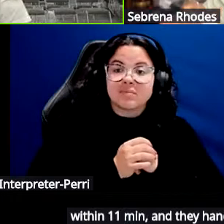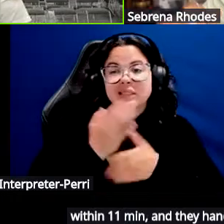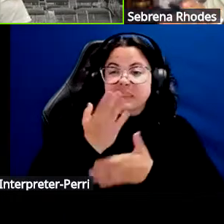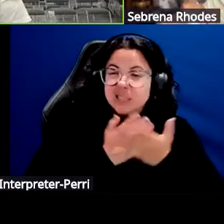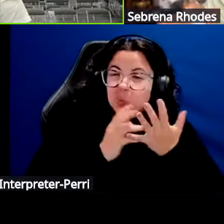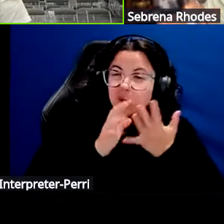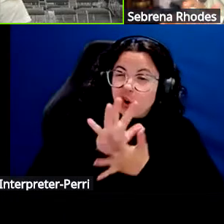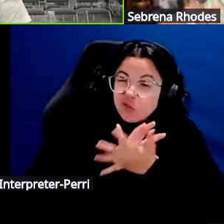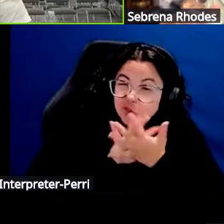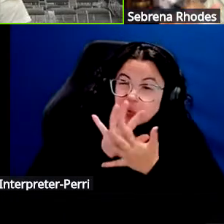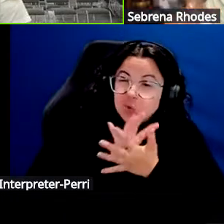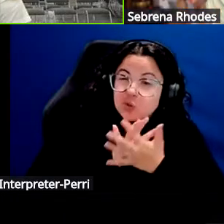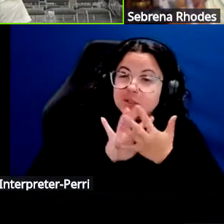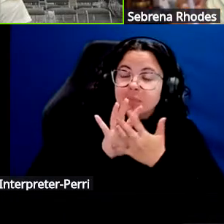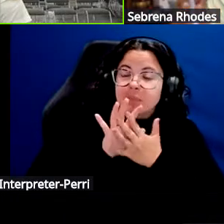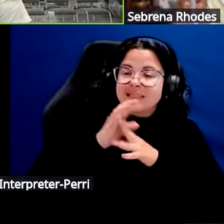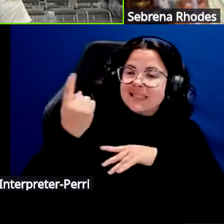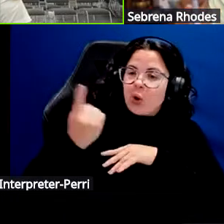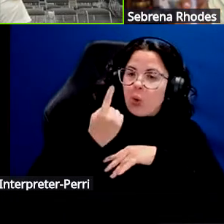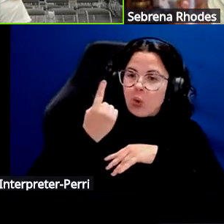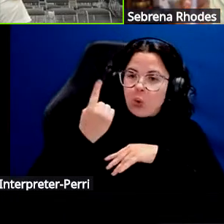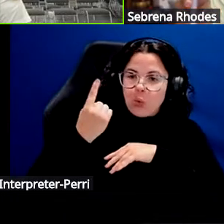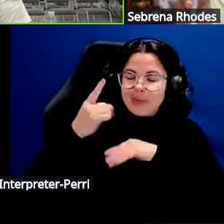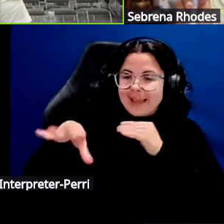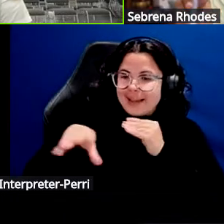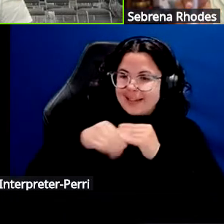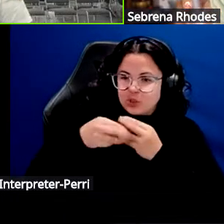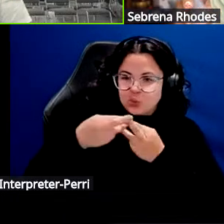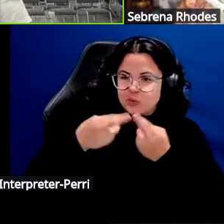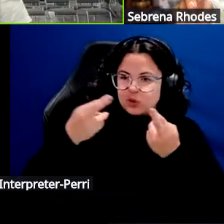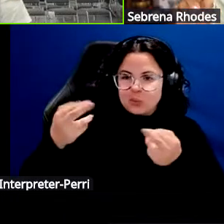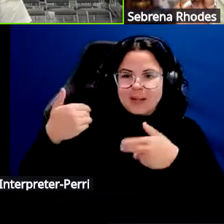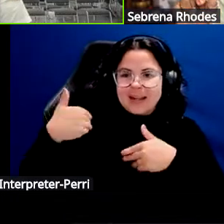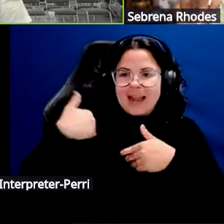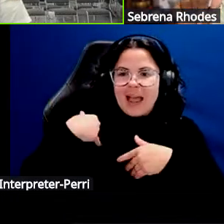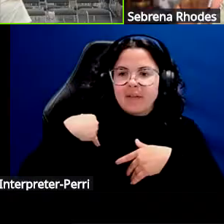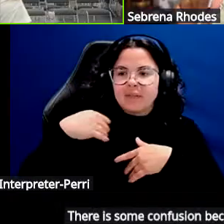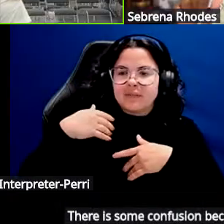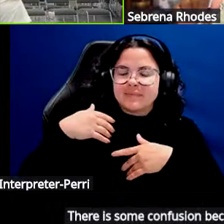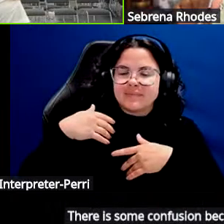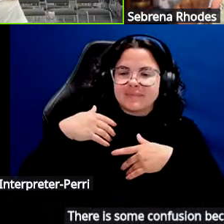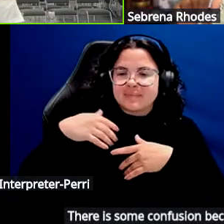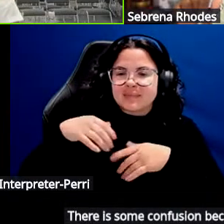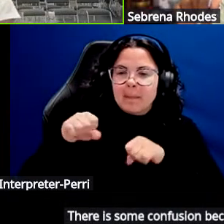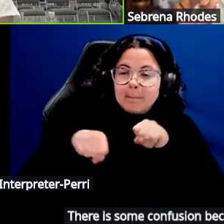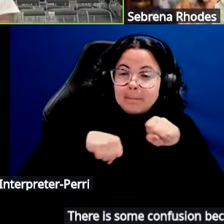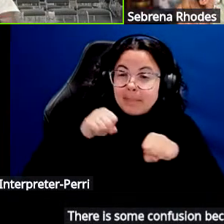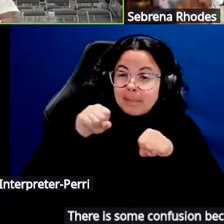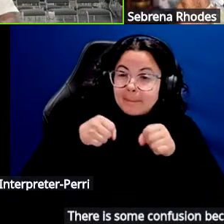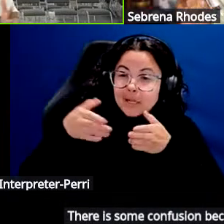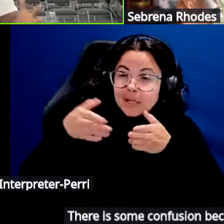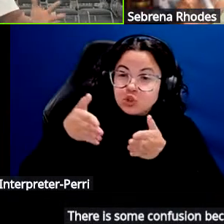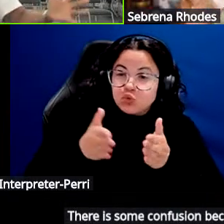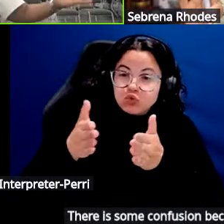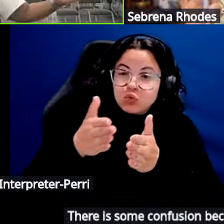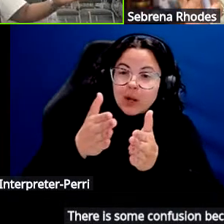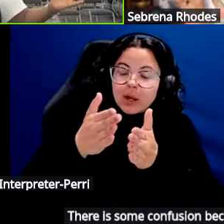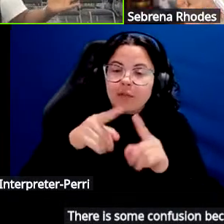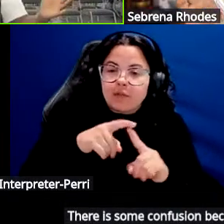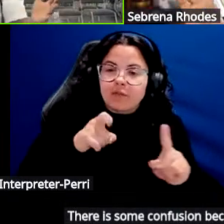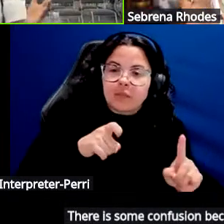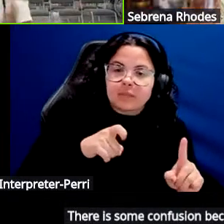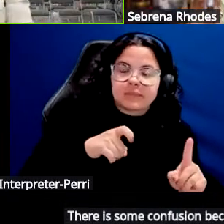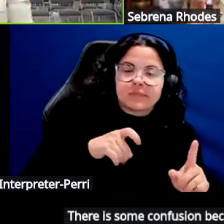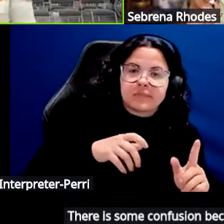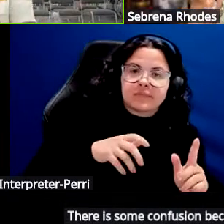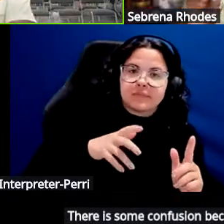confusion because the only extra resources is that we have a mountain bike trail. And that mountain bike trail runs from a grand scheme